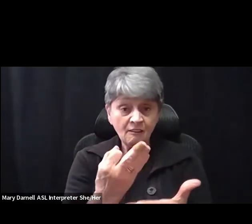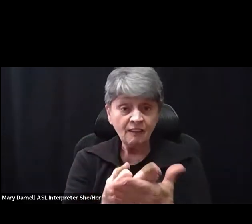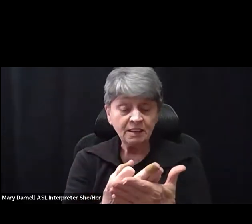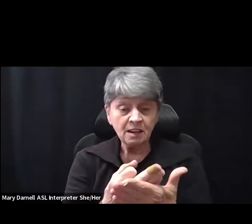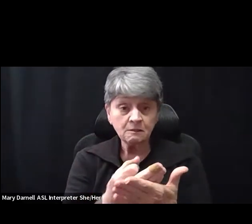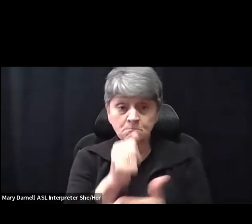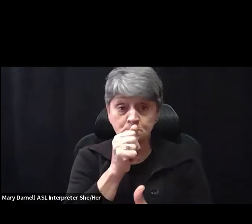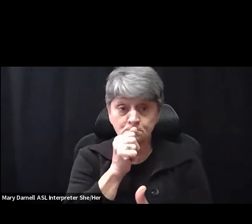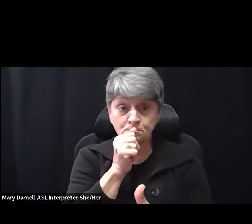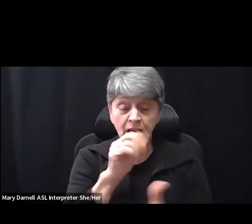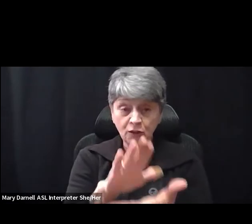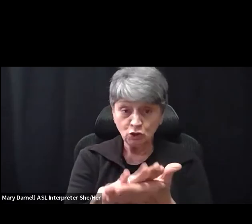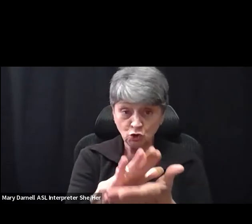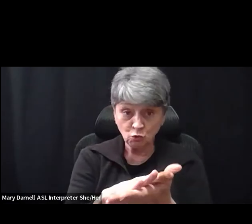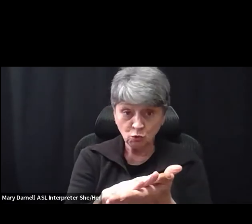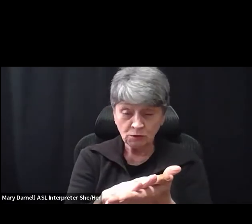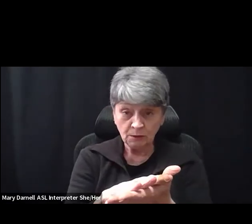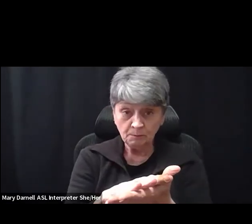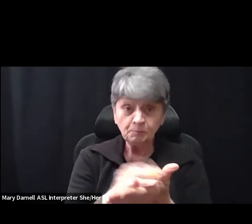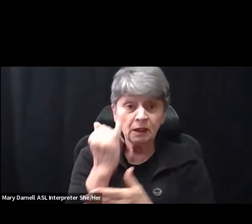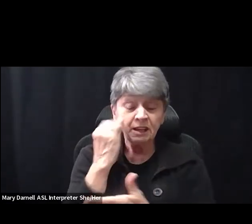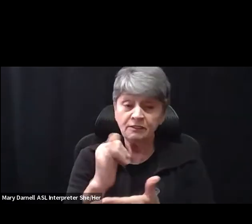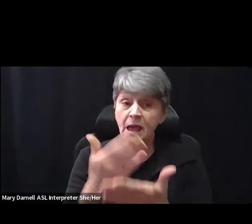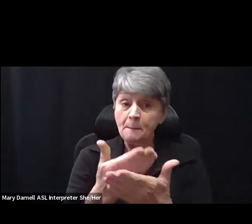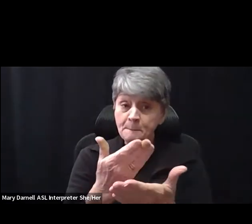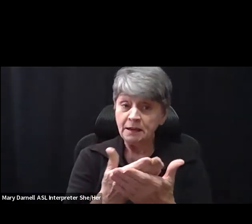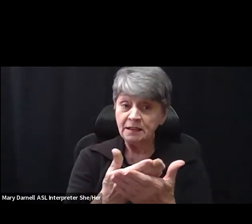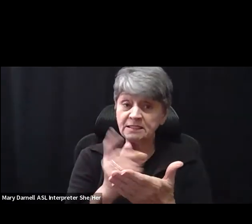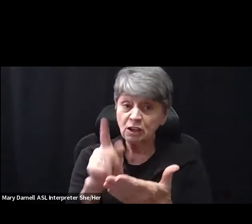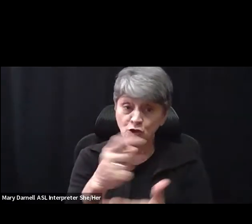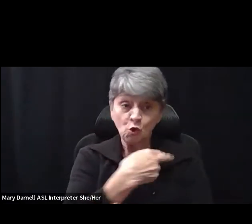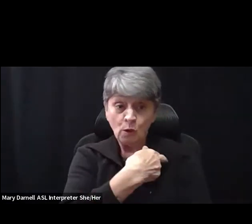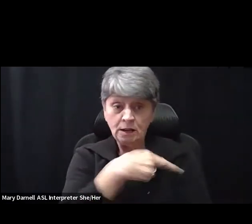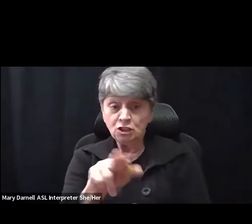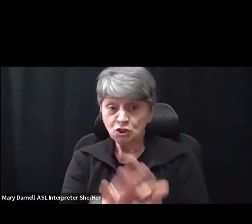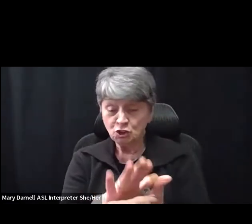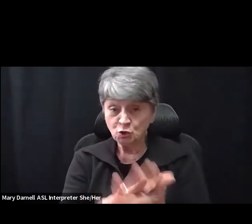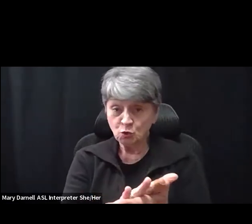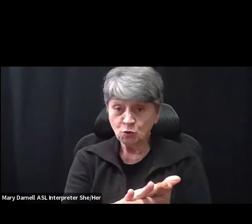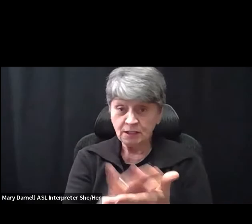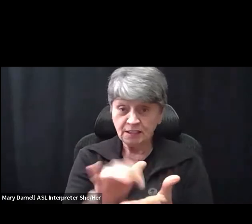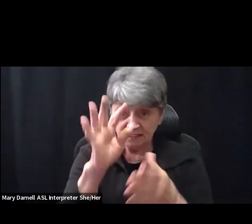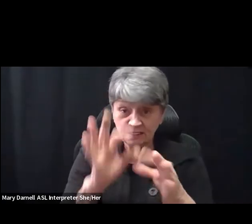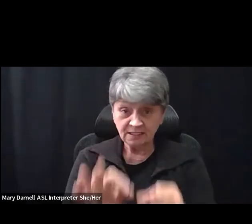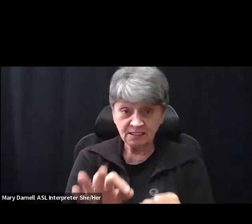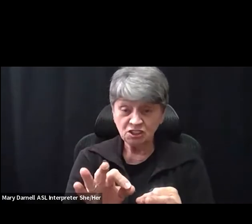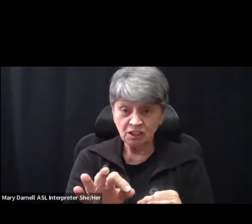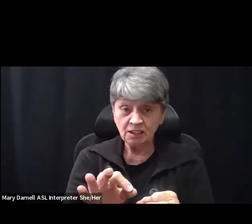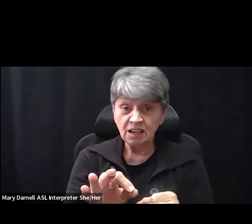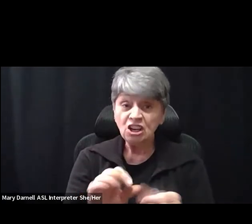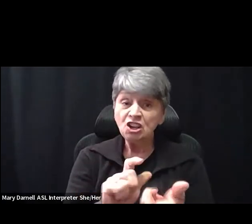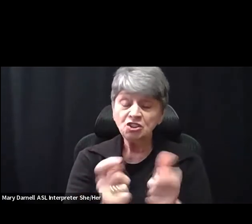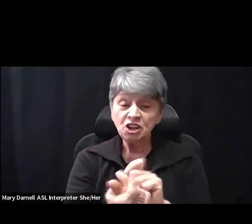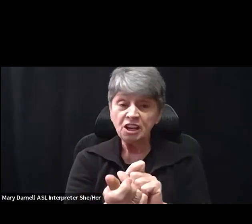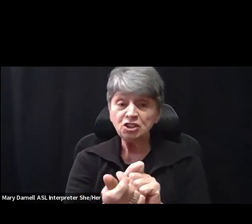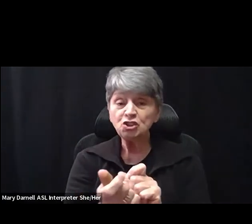schools has to also go to private religious schools, and in this decision, it went from may to must,